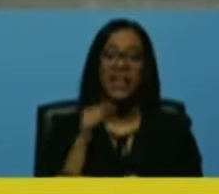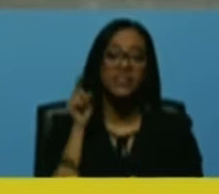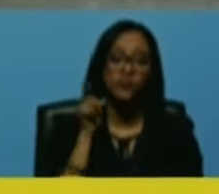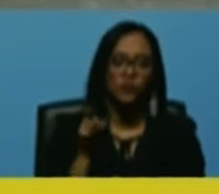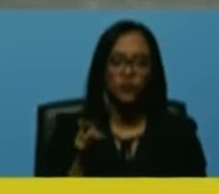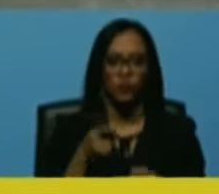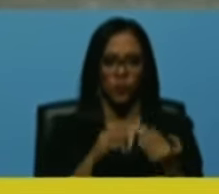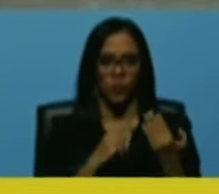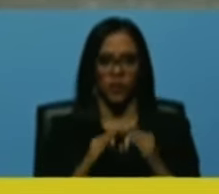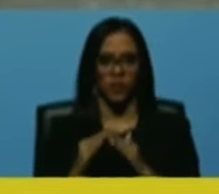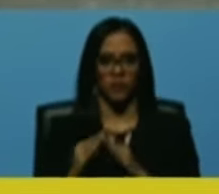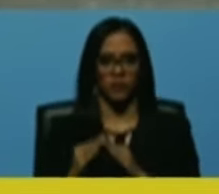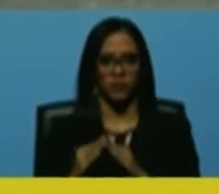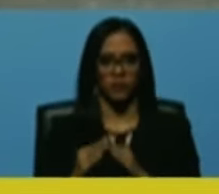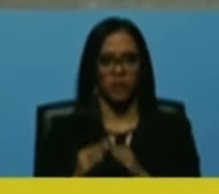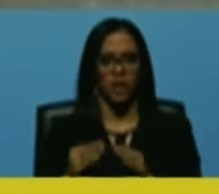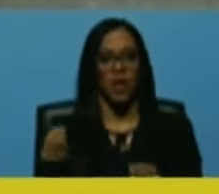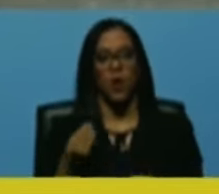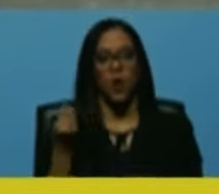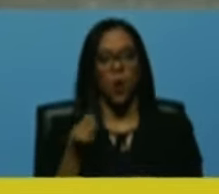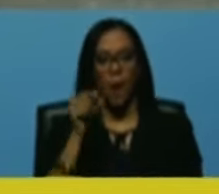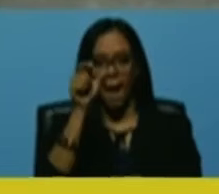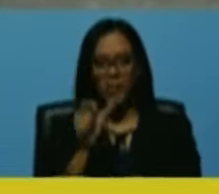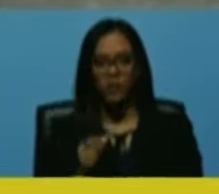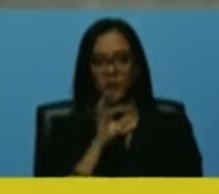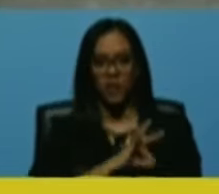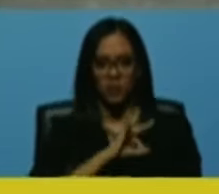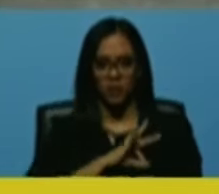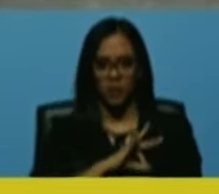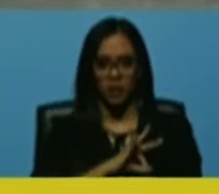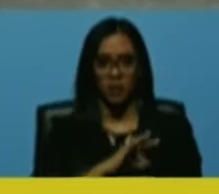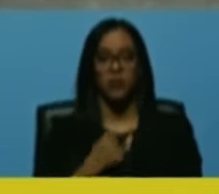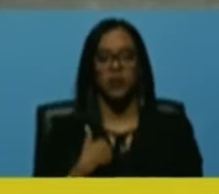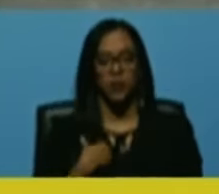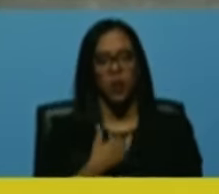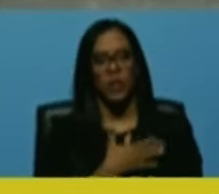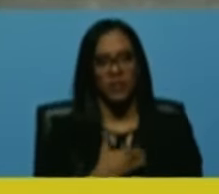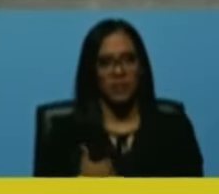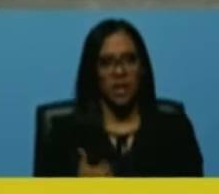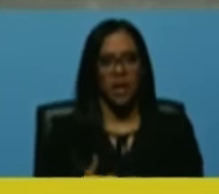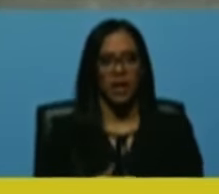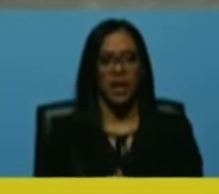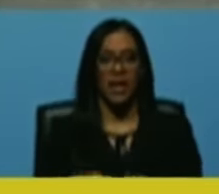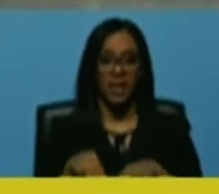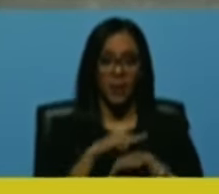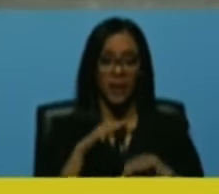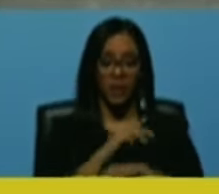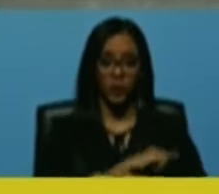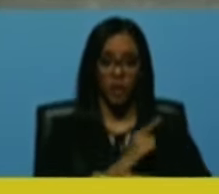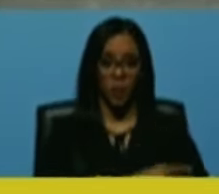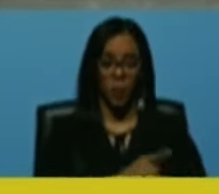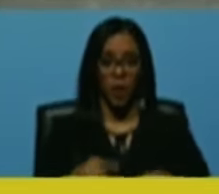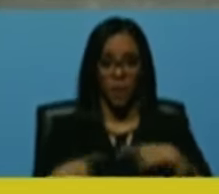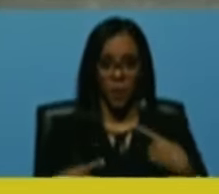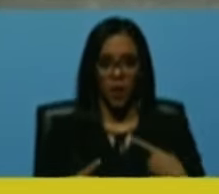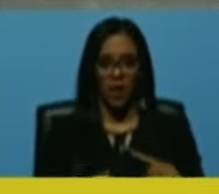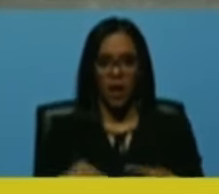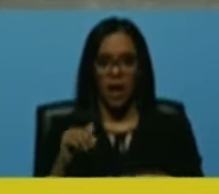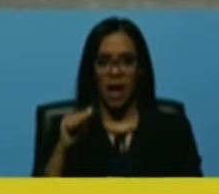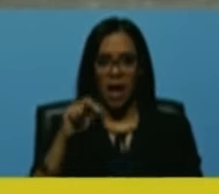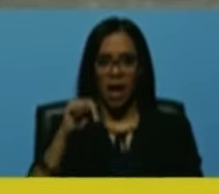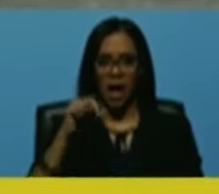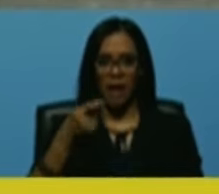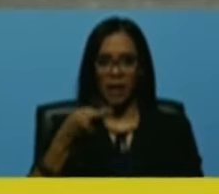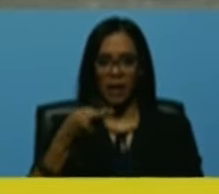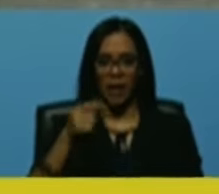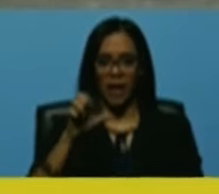regular citizen in his community as social being. I would like the Ministry of People's Power, Angel